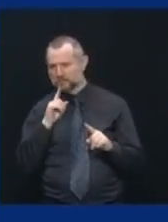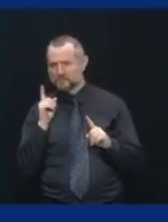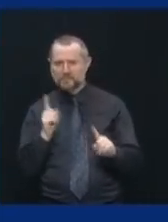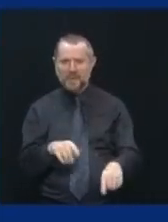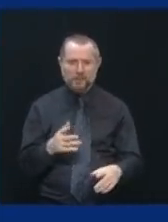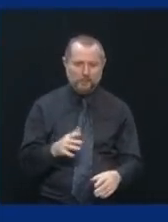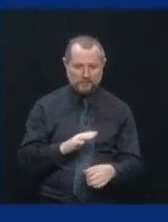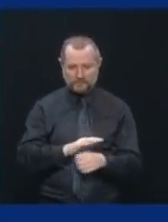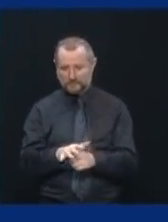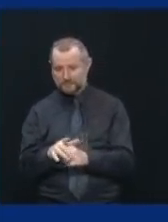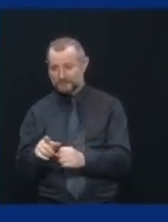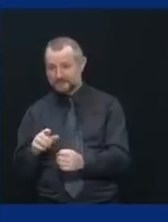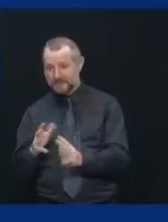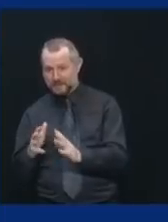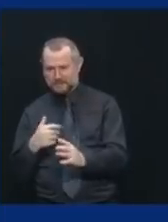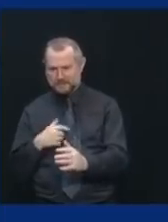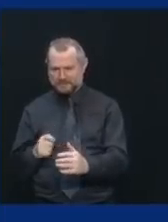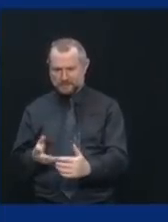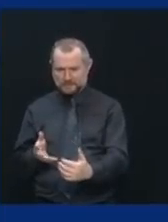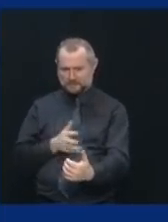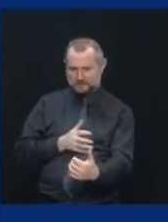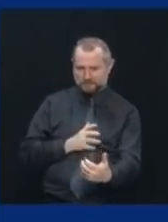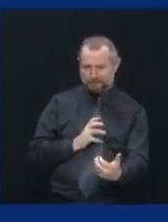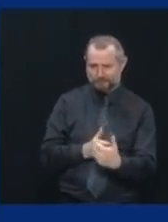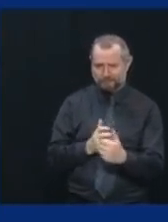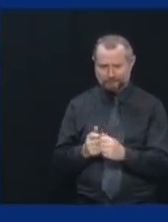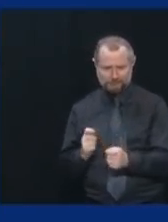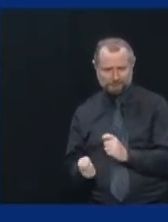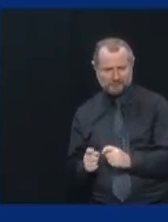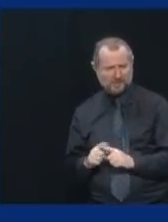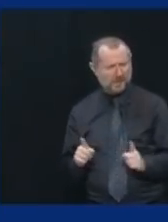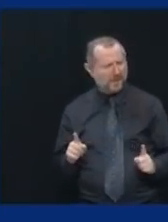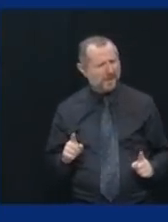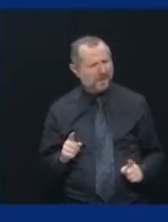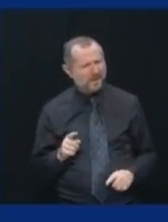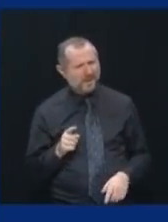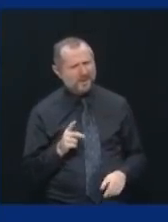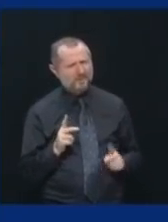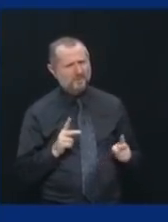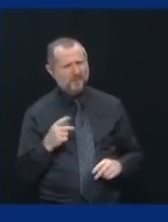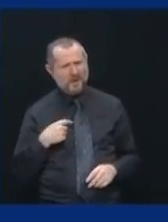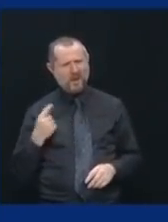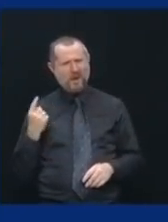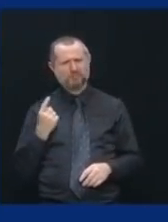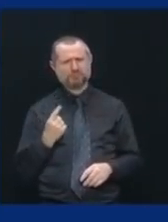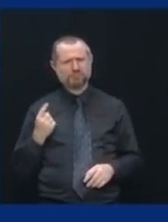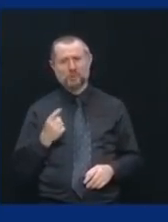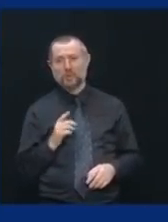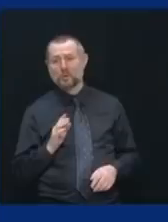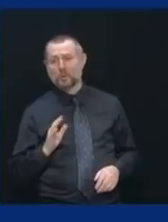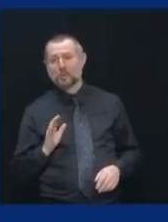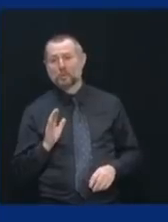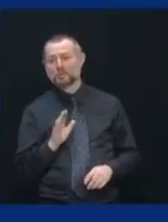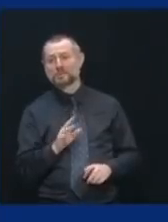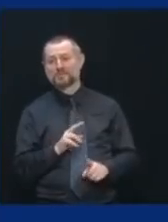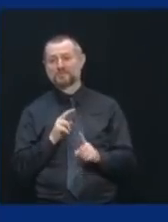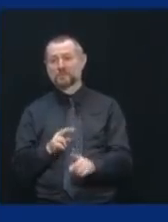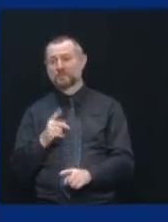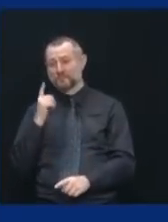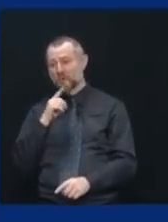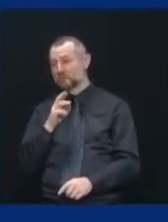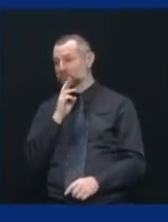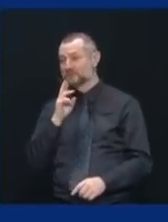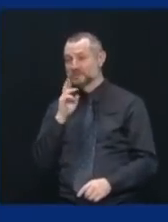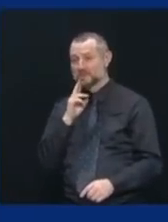coronavirus changes tactics. But, there have been some questions about how you reversed your position on restaurant workers